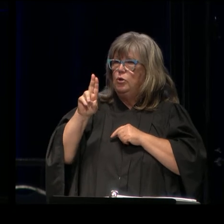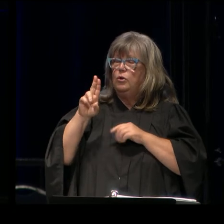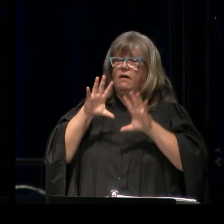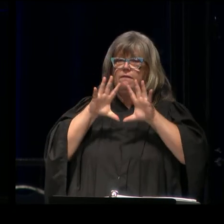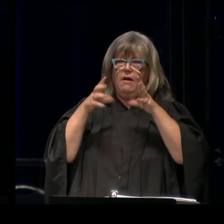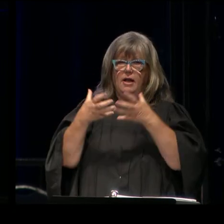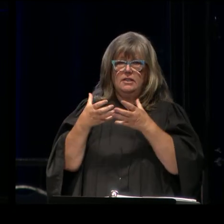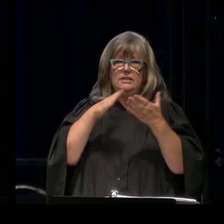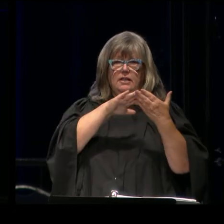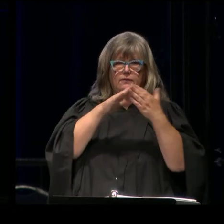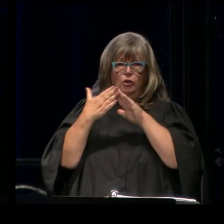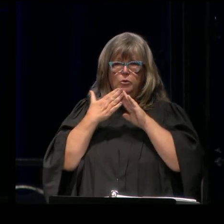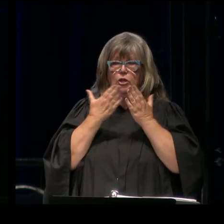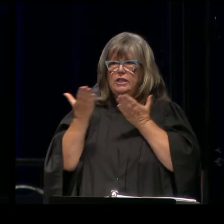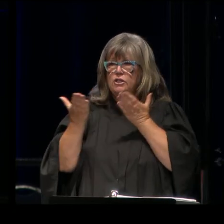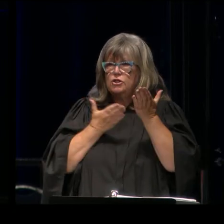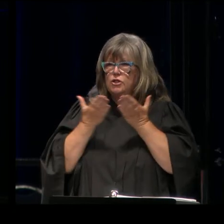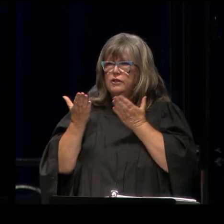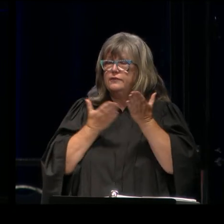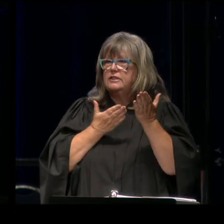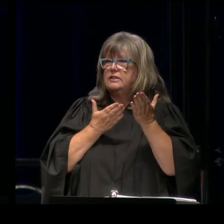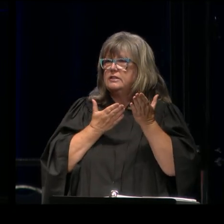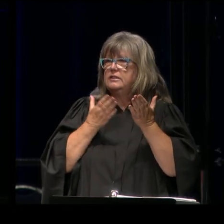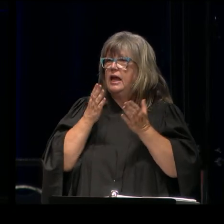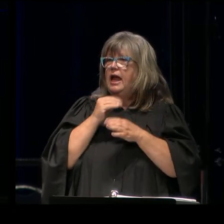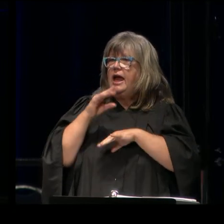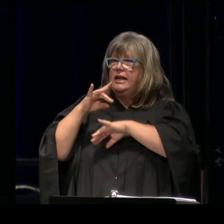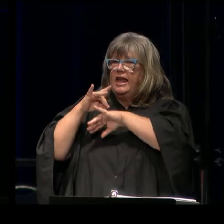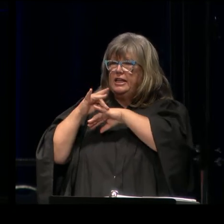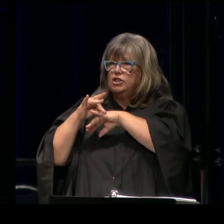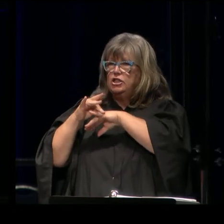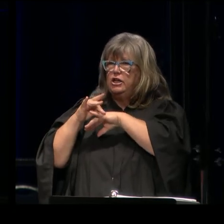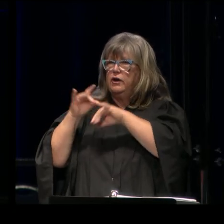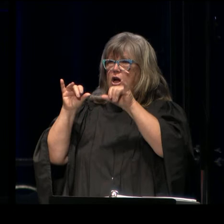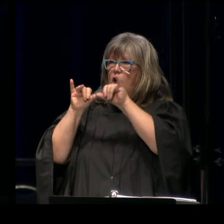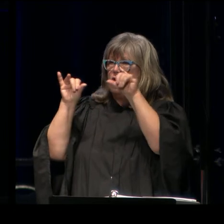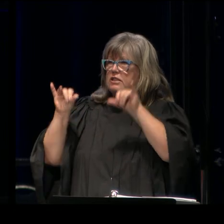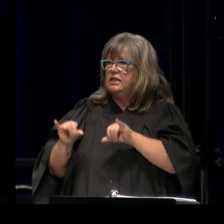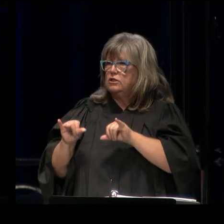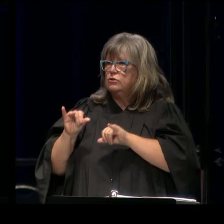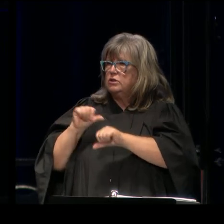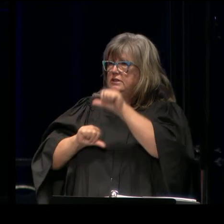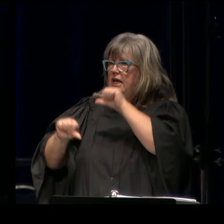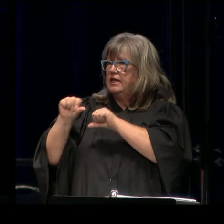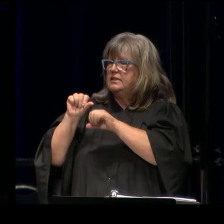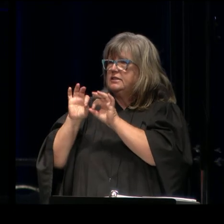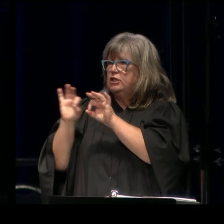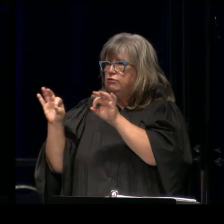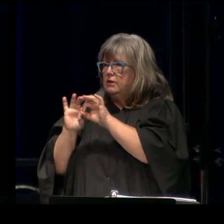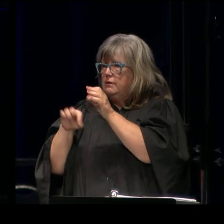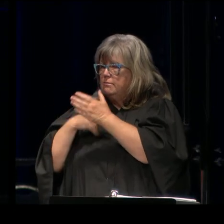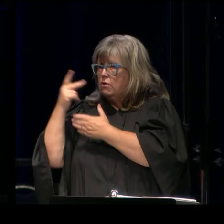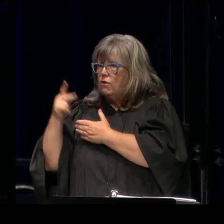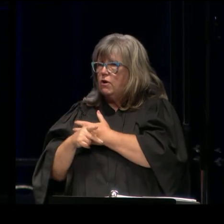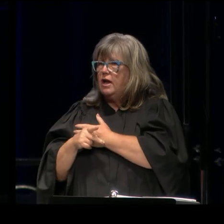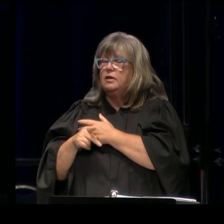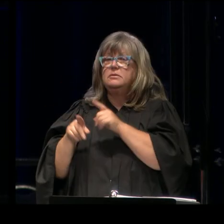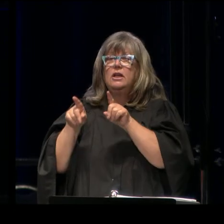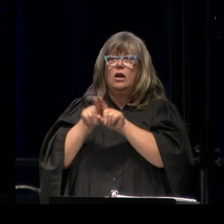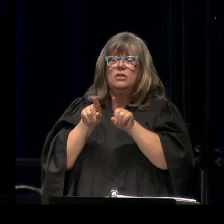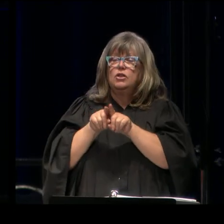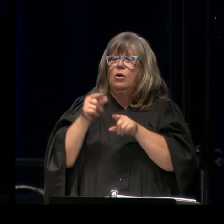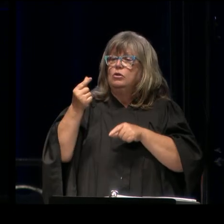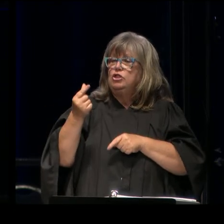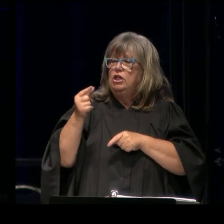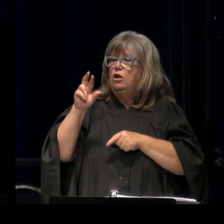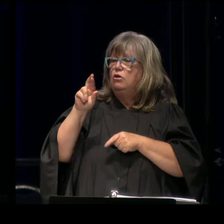Community Services and Faculty of Engineering and Architectural Science degree programs, as well as those from the G. Raymond